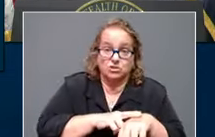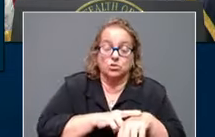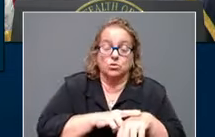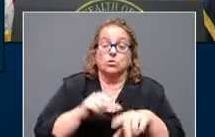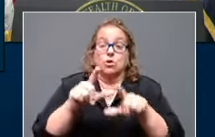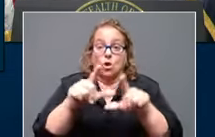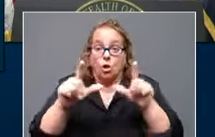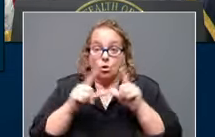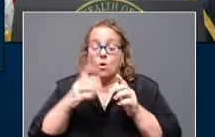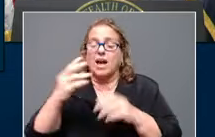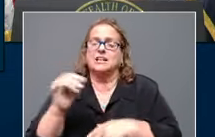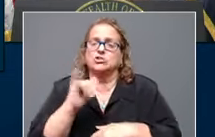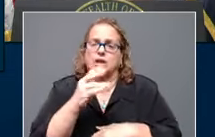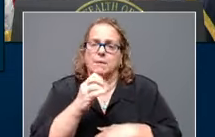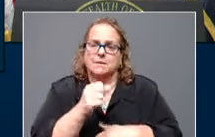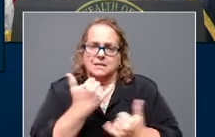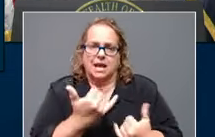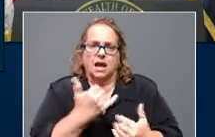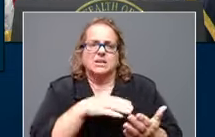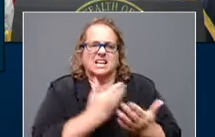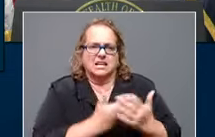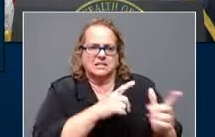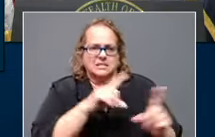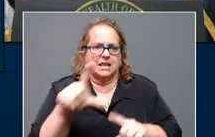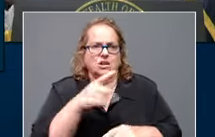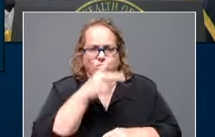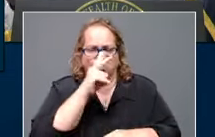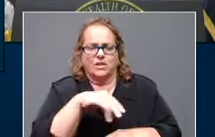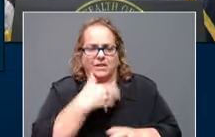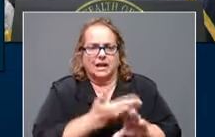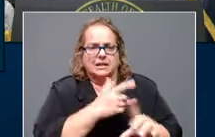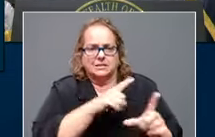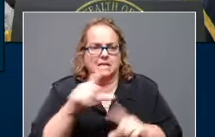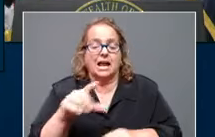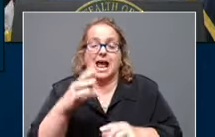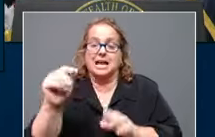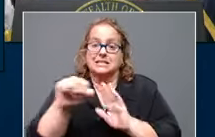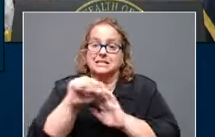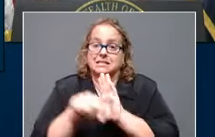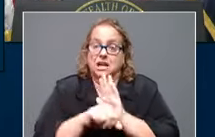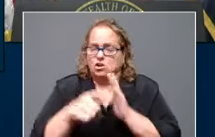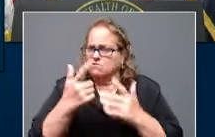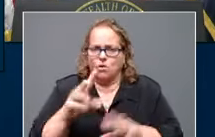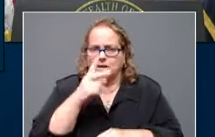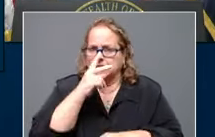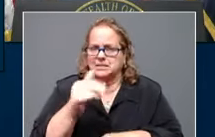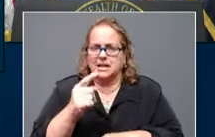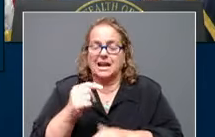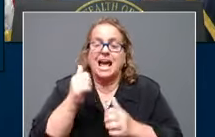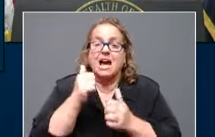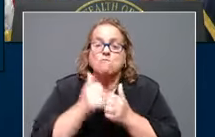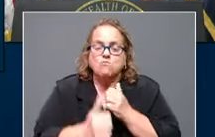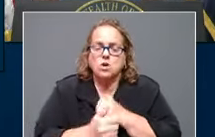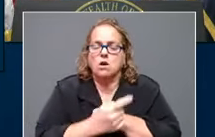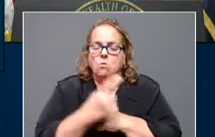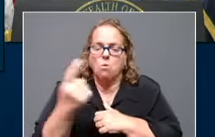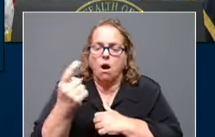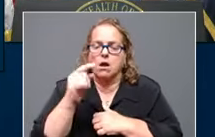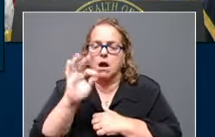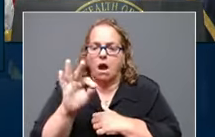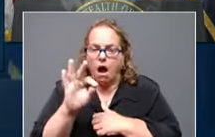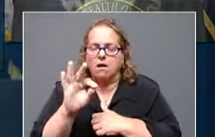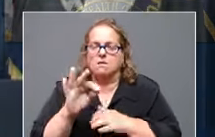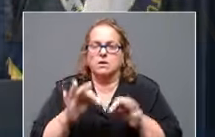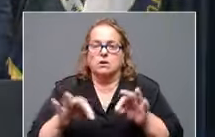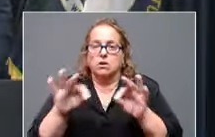and urging and now requiring in Kentucky that masks be worn in these settings. Folks, it's tough.